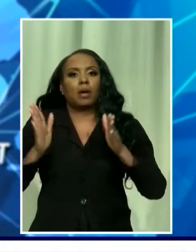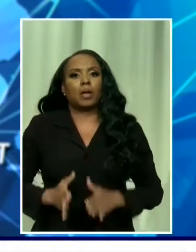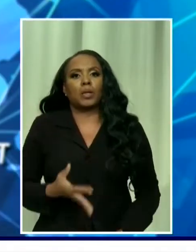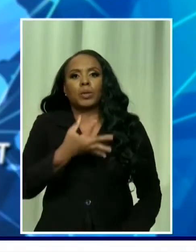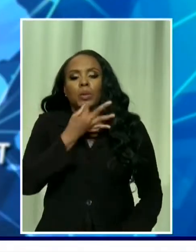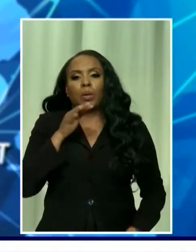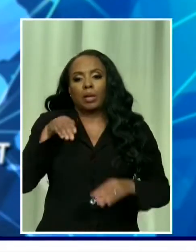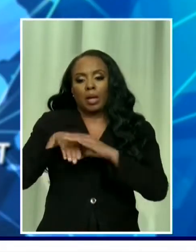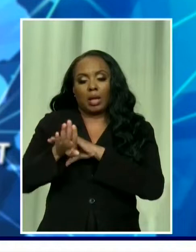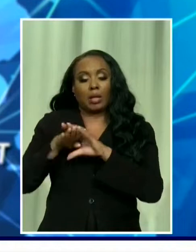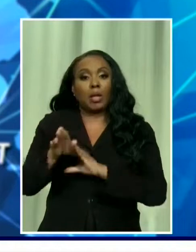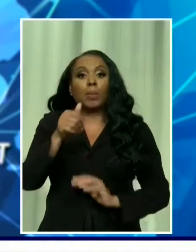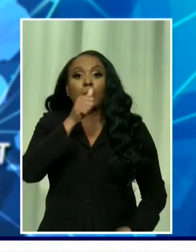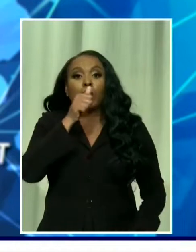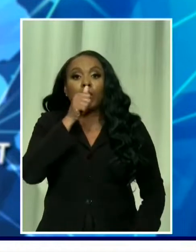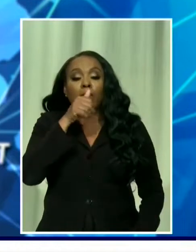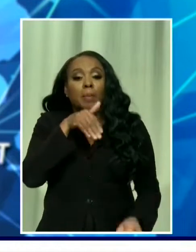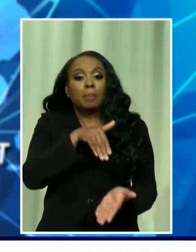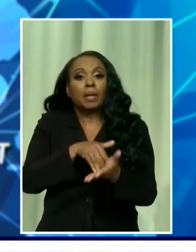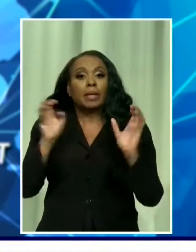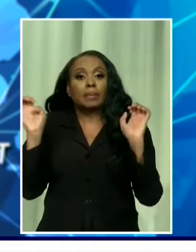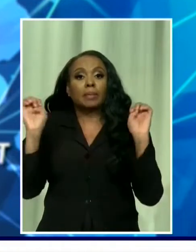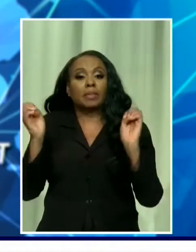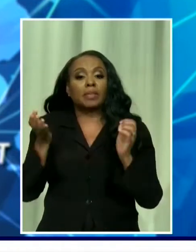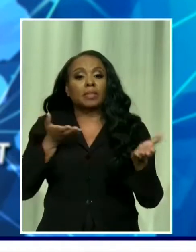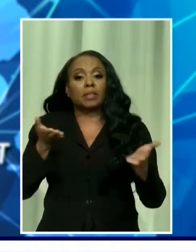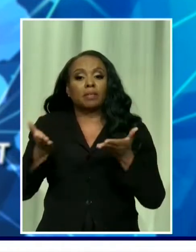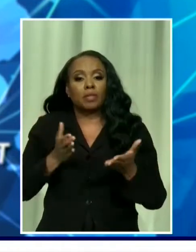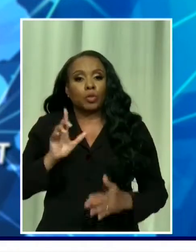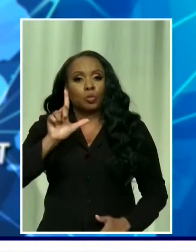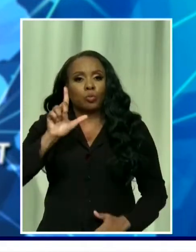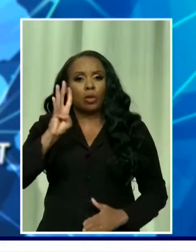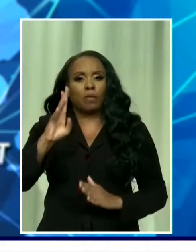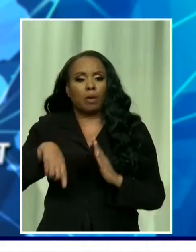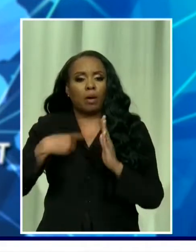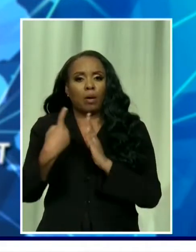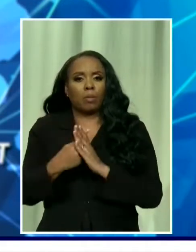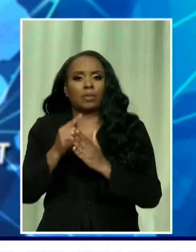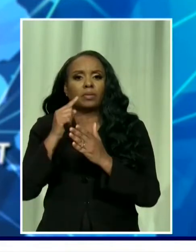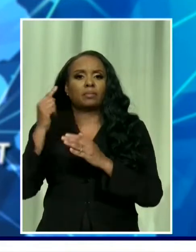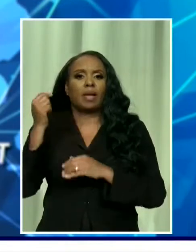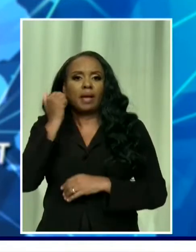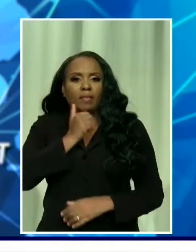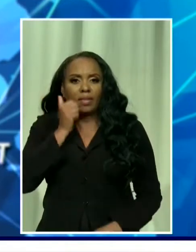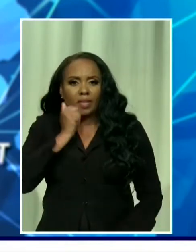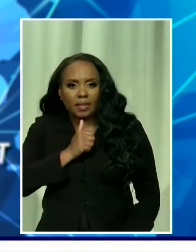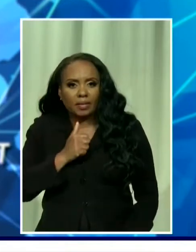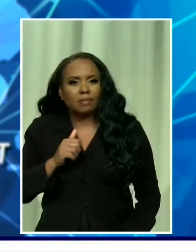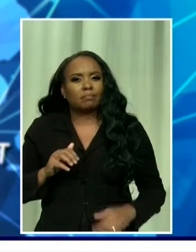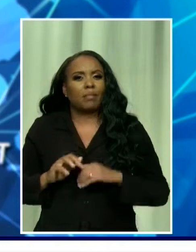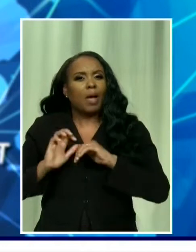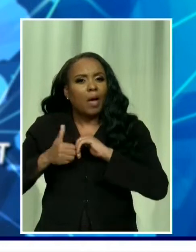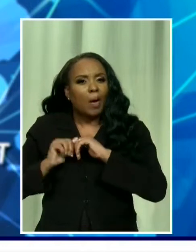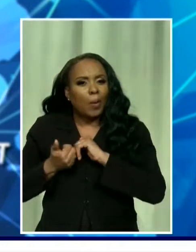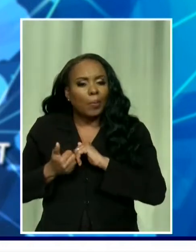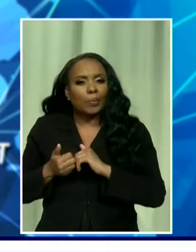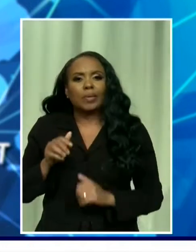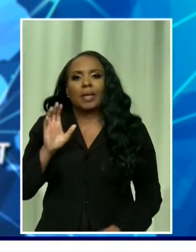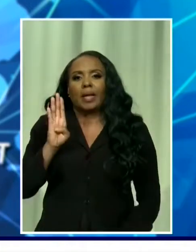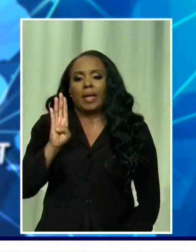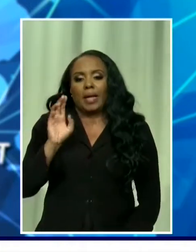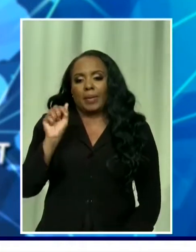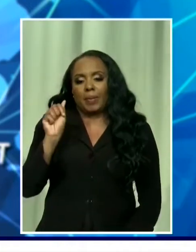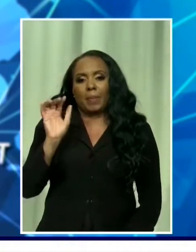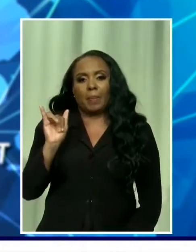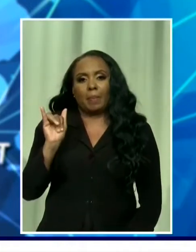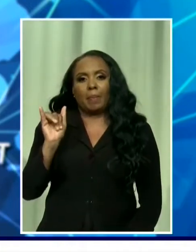emergency medical services on island 24 hours a day. This as the Bayview Hospital proceeds with the construction of a $12